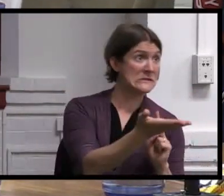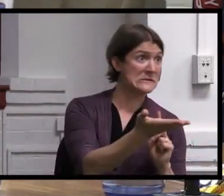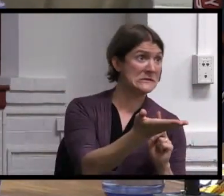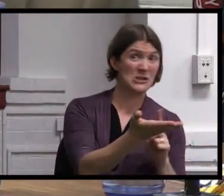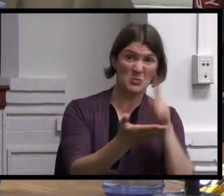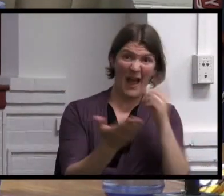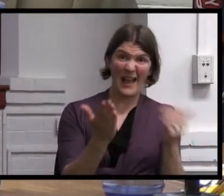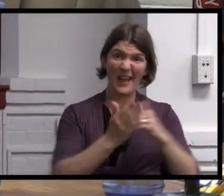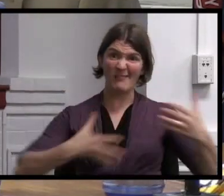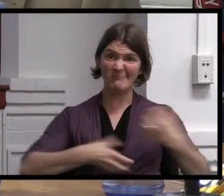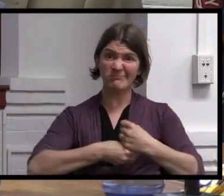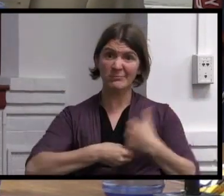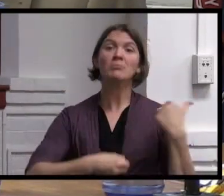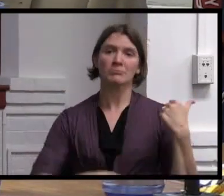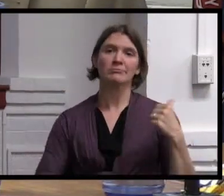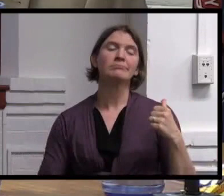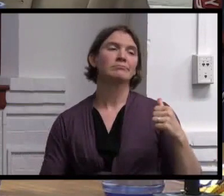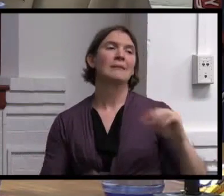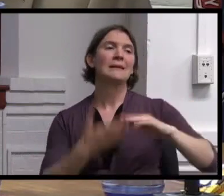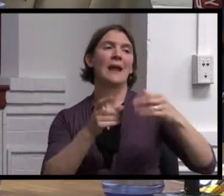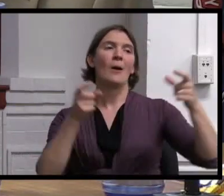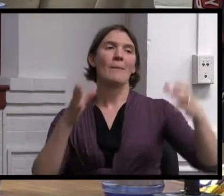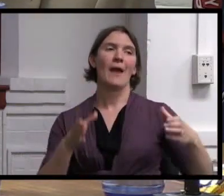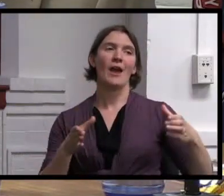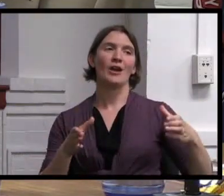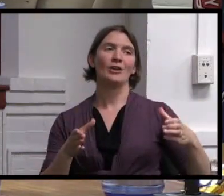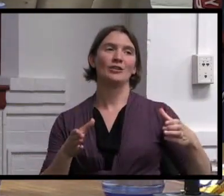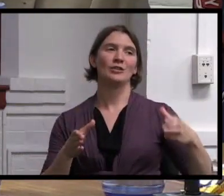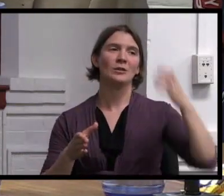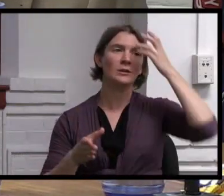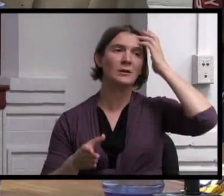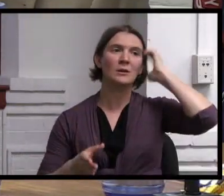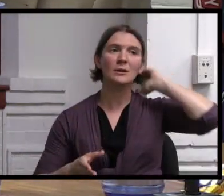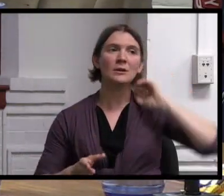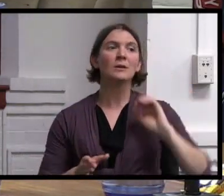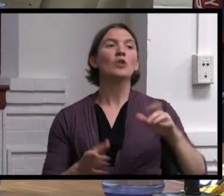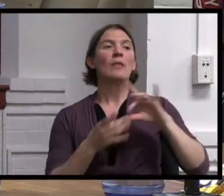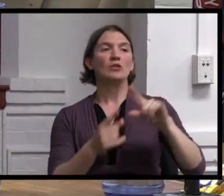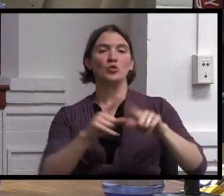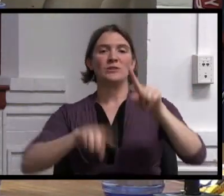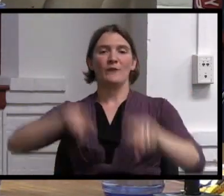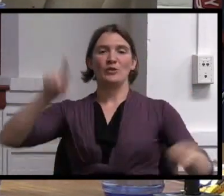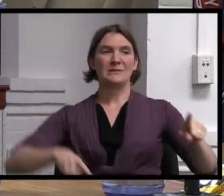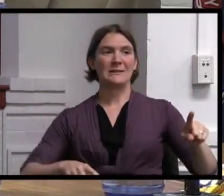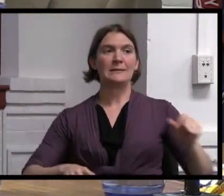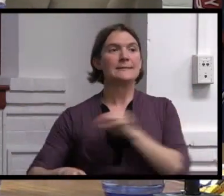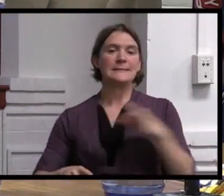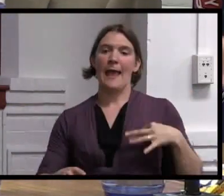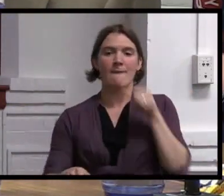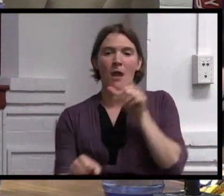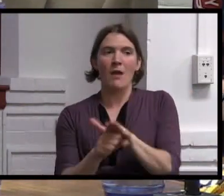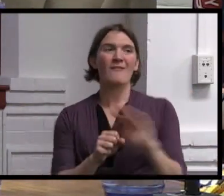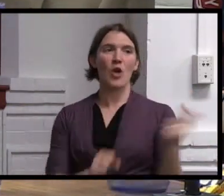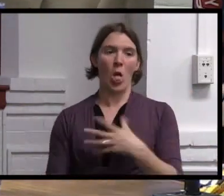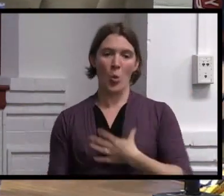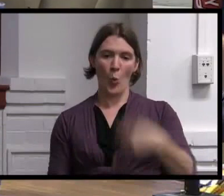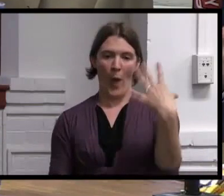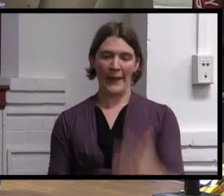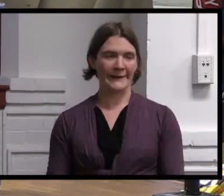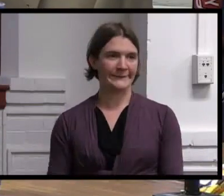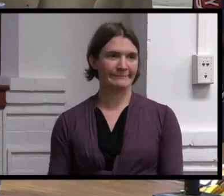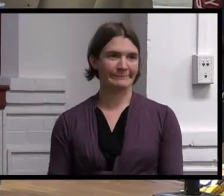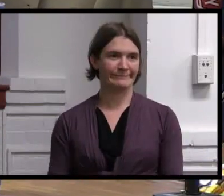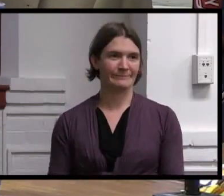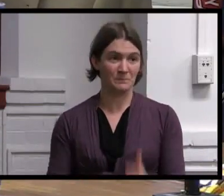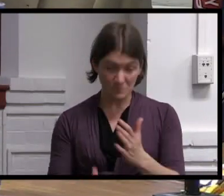you want to just talk sure. about what that is. So in follow-up to the discussion from June 6th, on June 20th, I